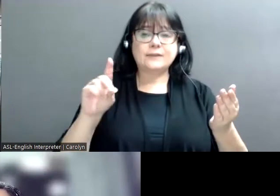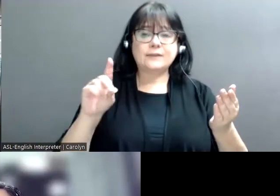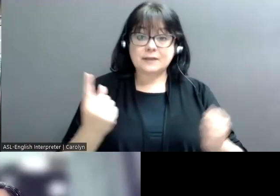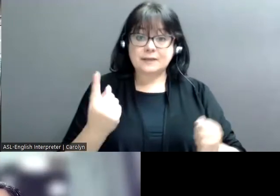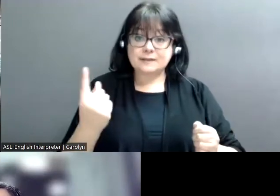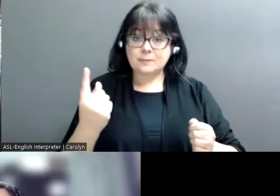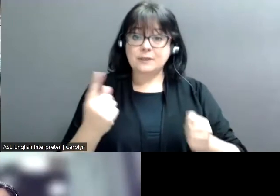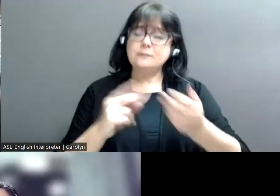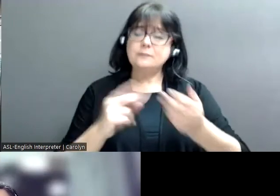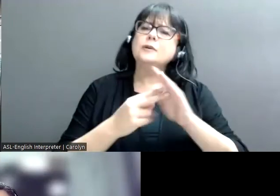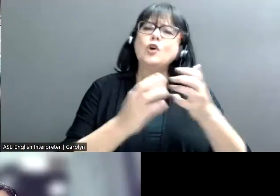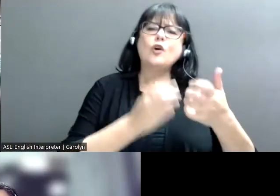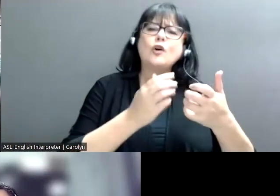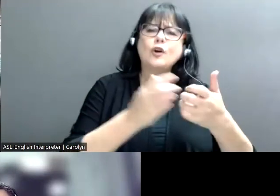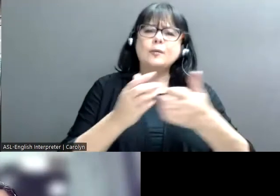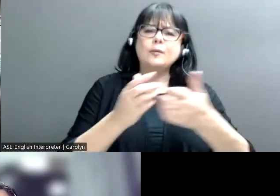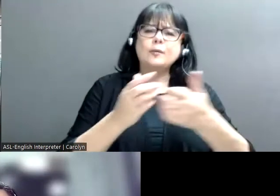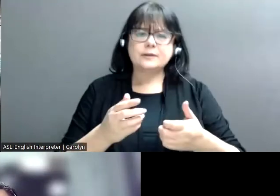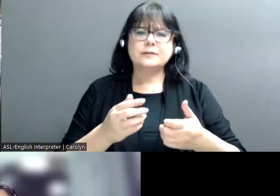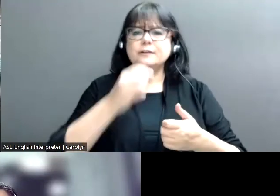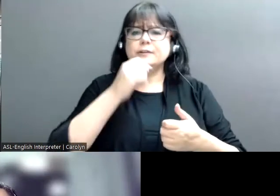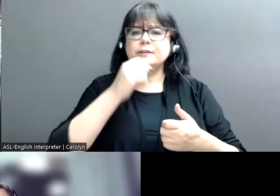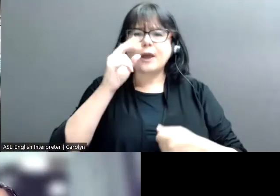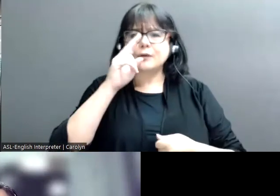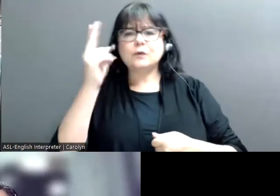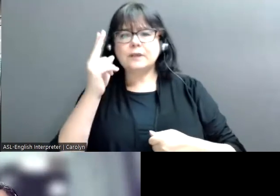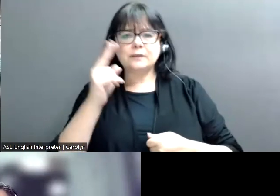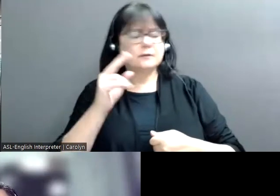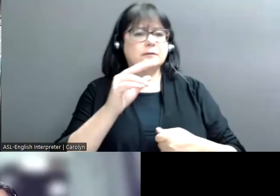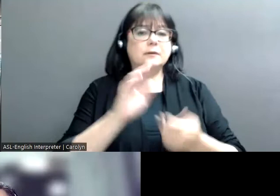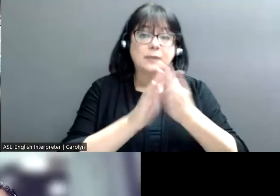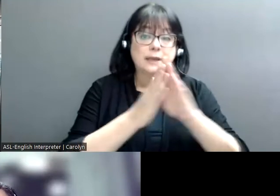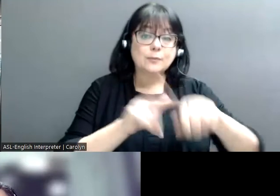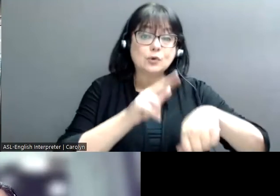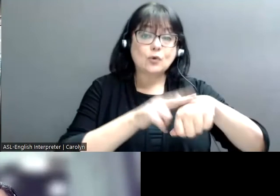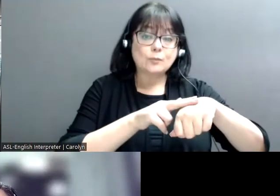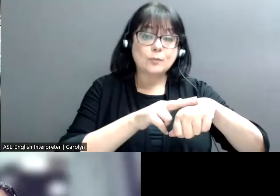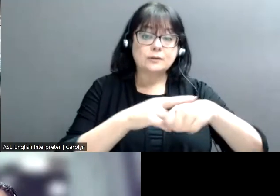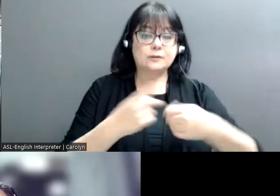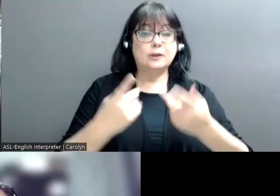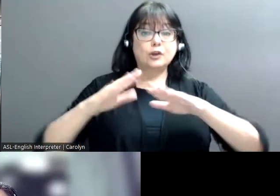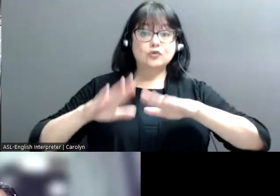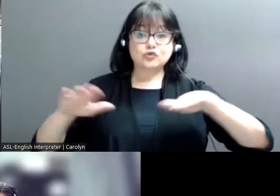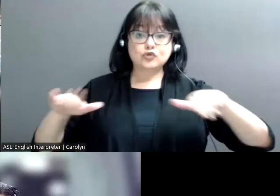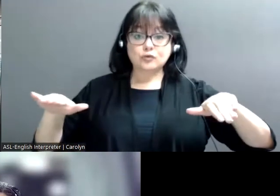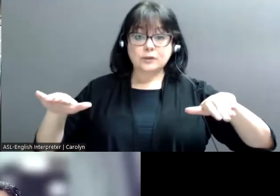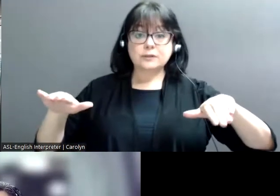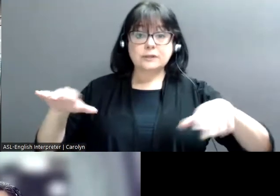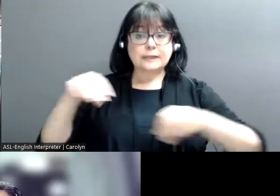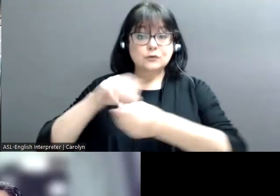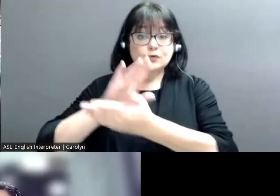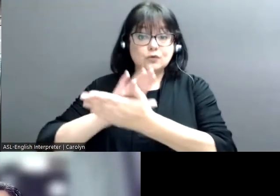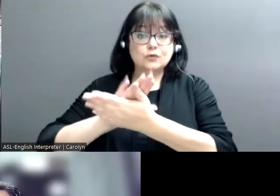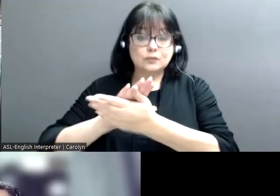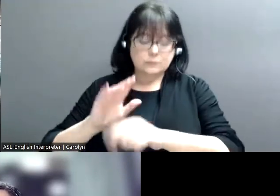accommodations throughout the life cycle of a person. Children have accommodations in the educational system,